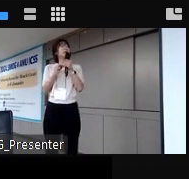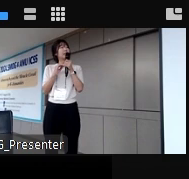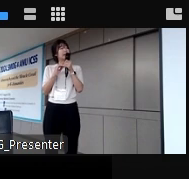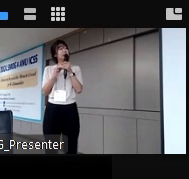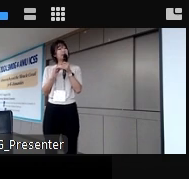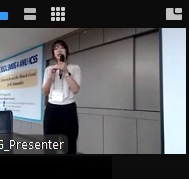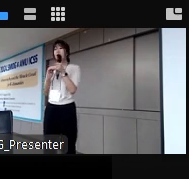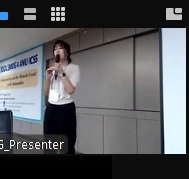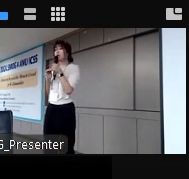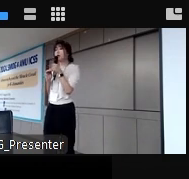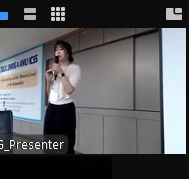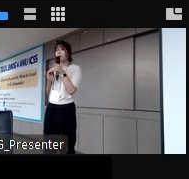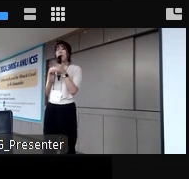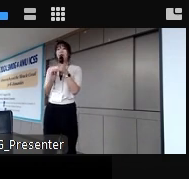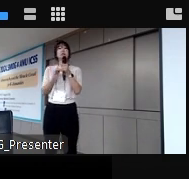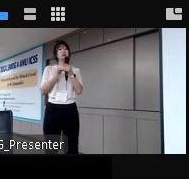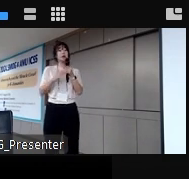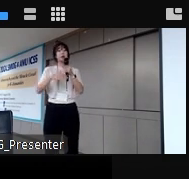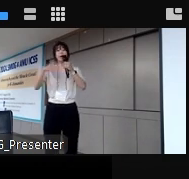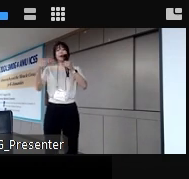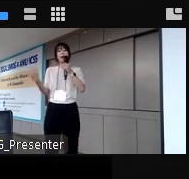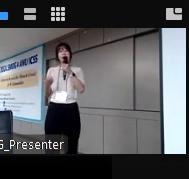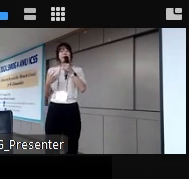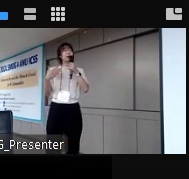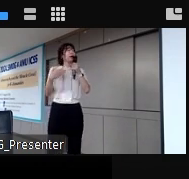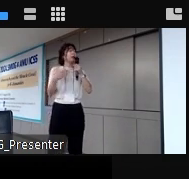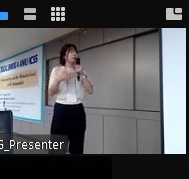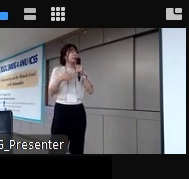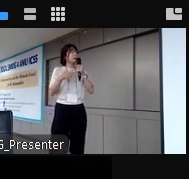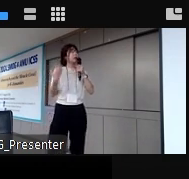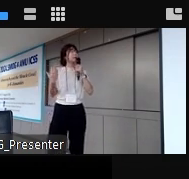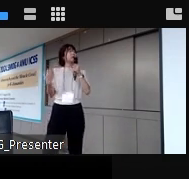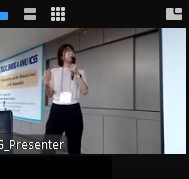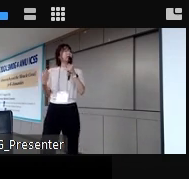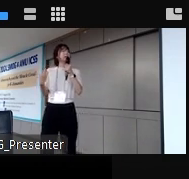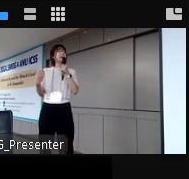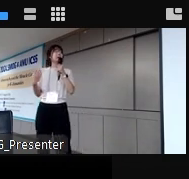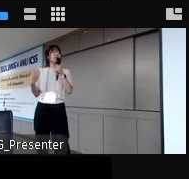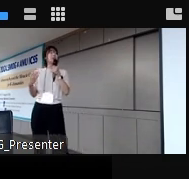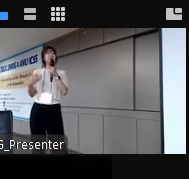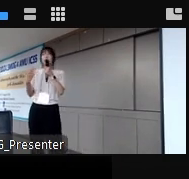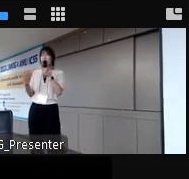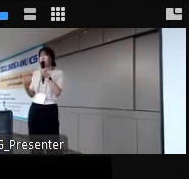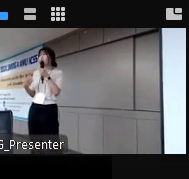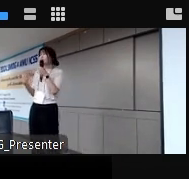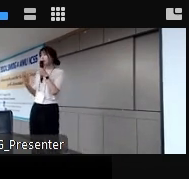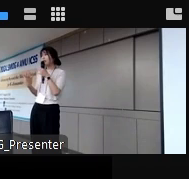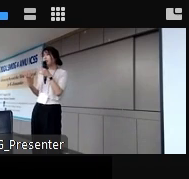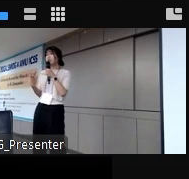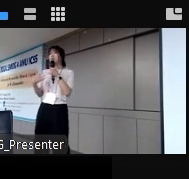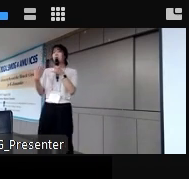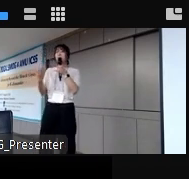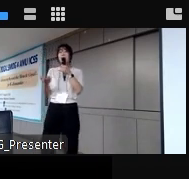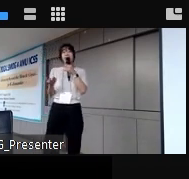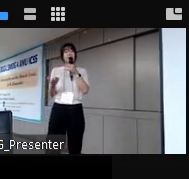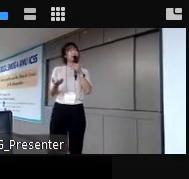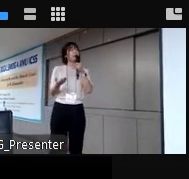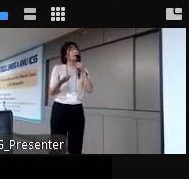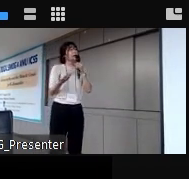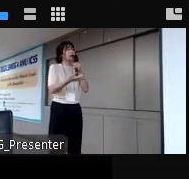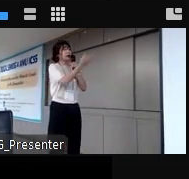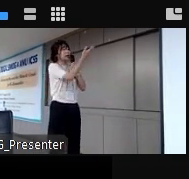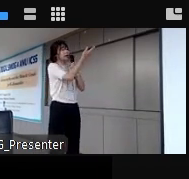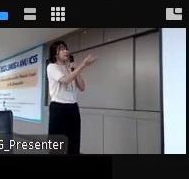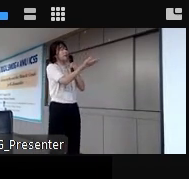of indices that occur with pronouns. So any semantic frameworks that make use of variables and indices for an aphra,